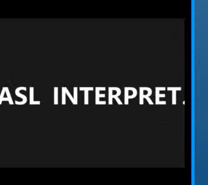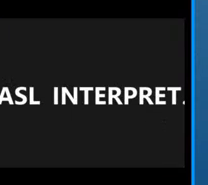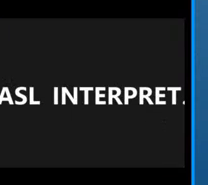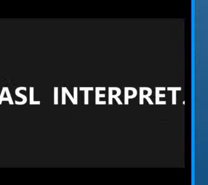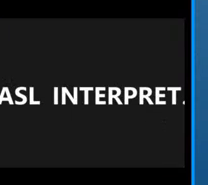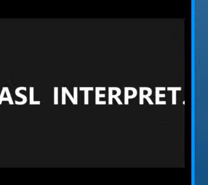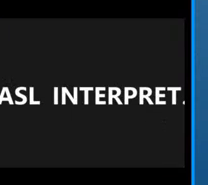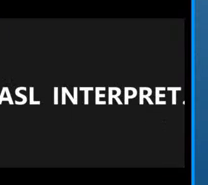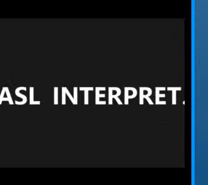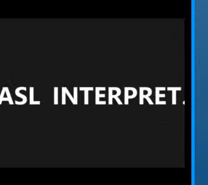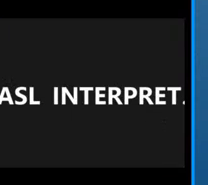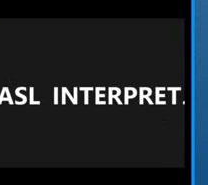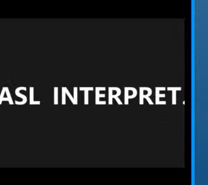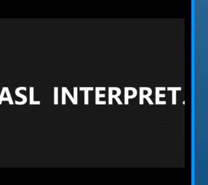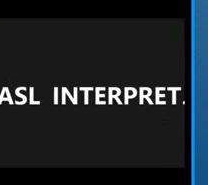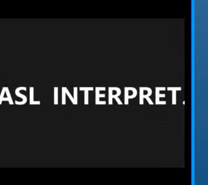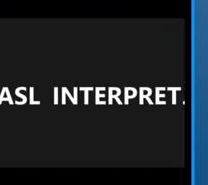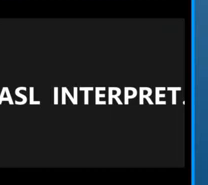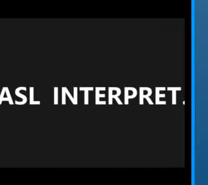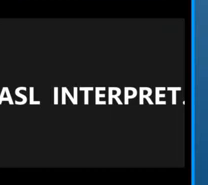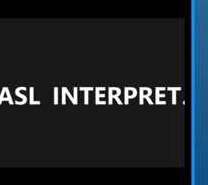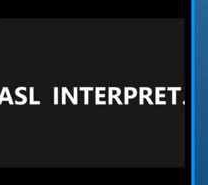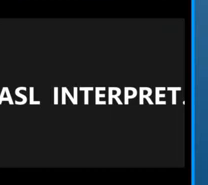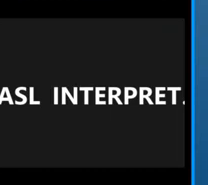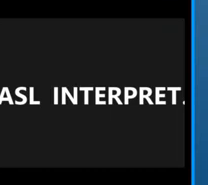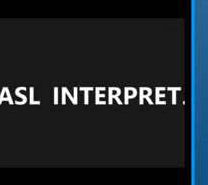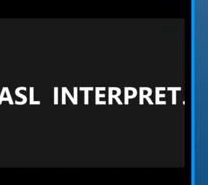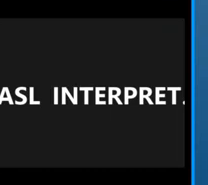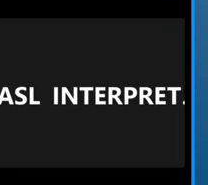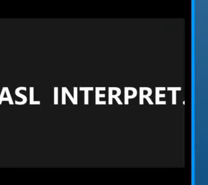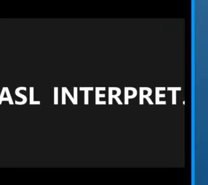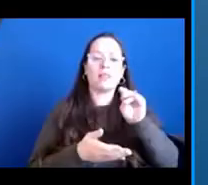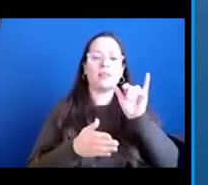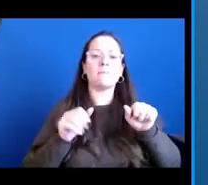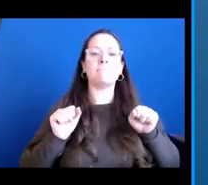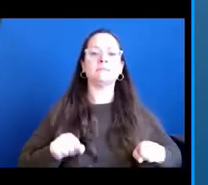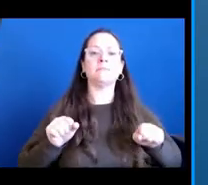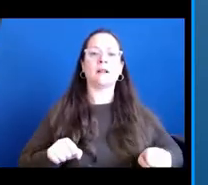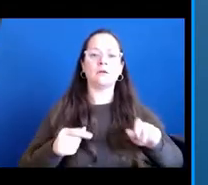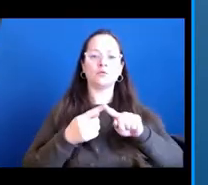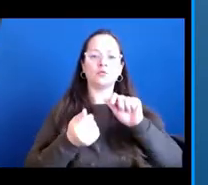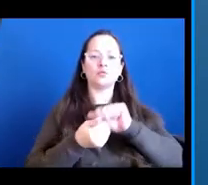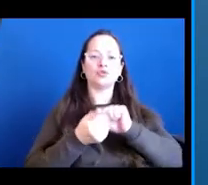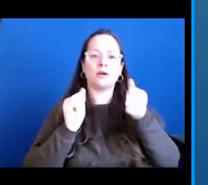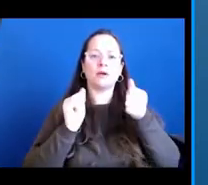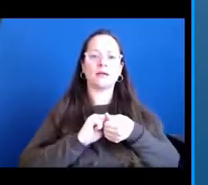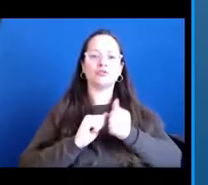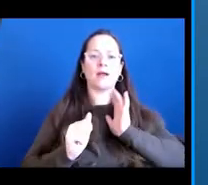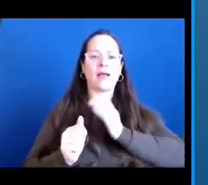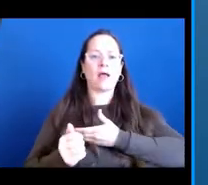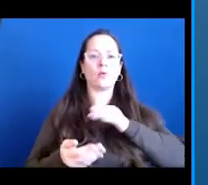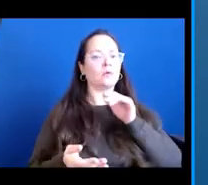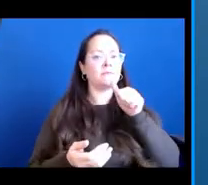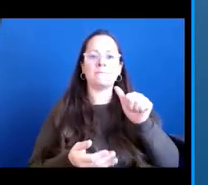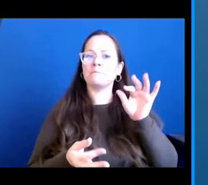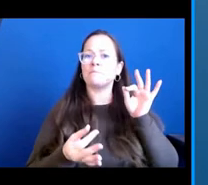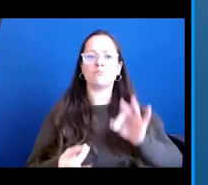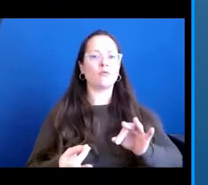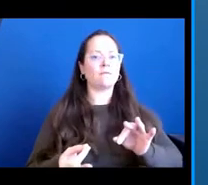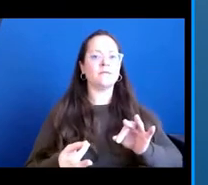into politics because of civil rights and the possibility to change our imperfect Union into something